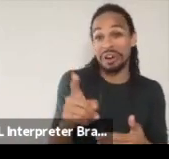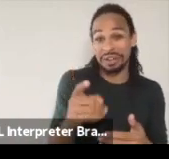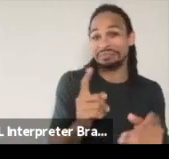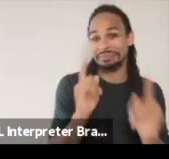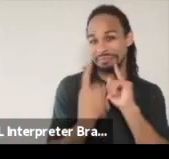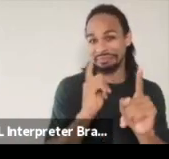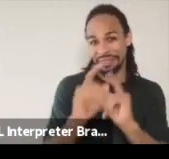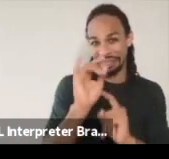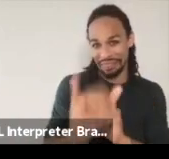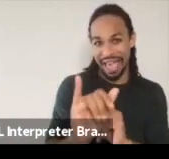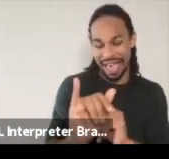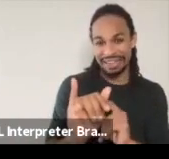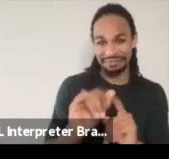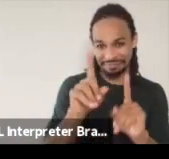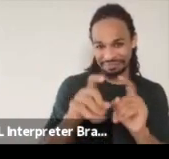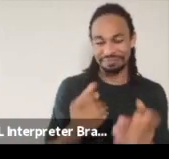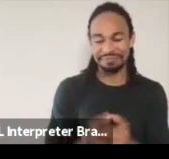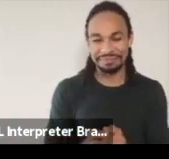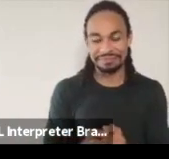Amita,